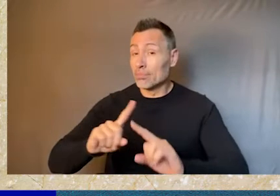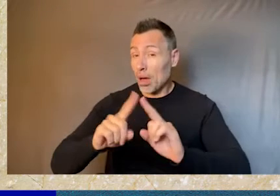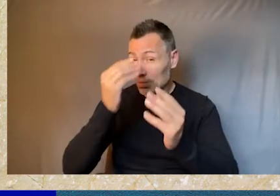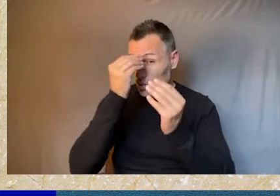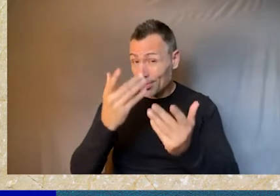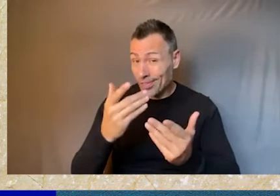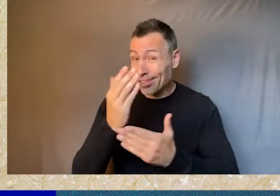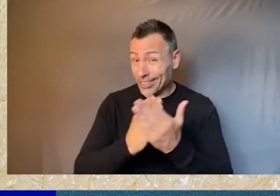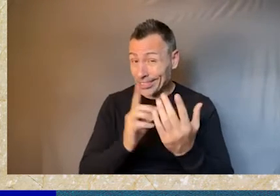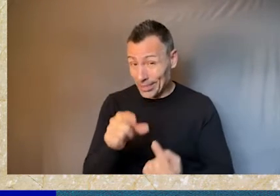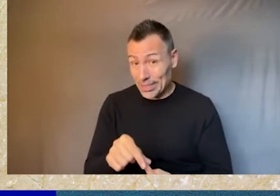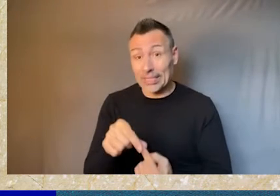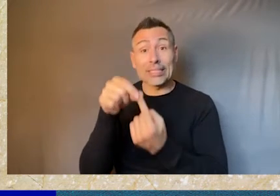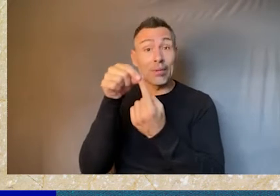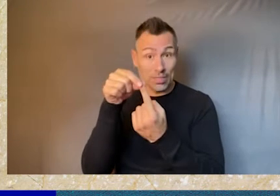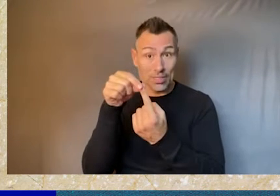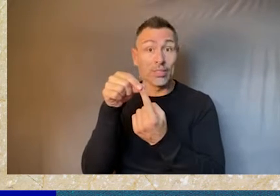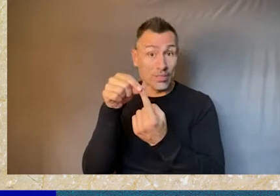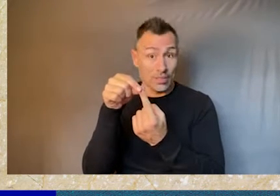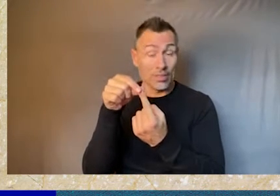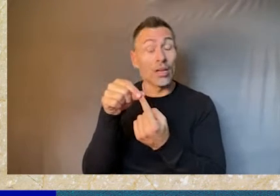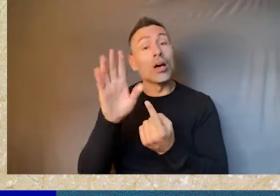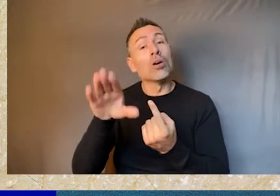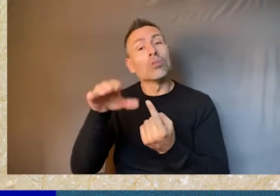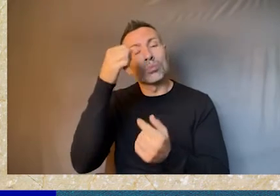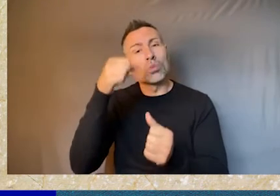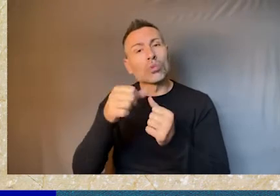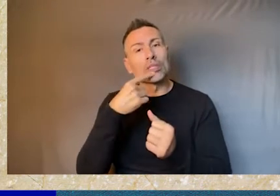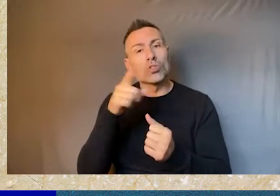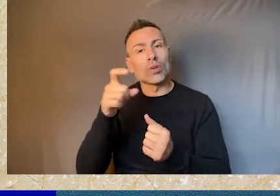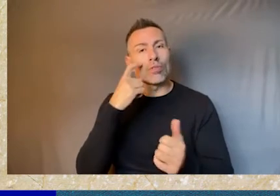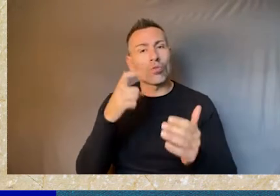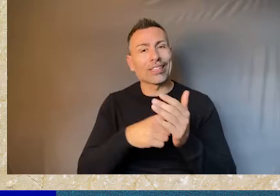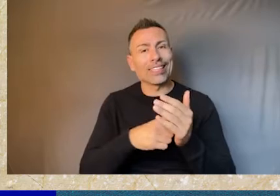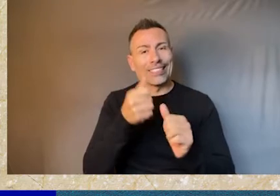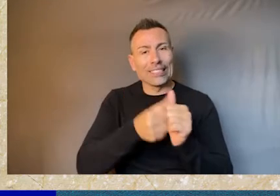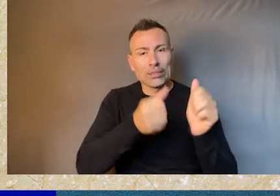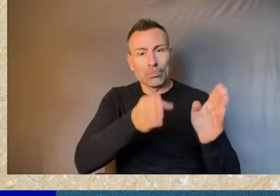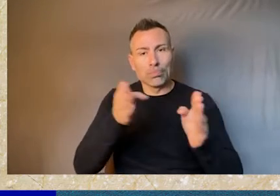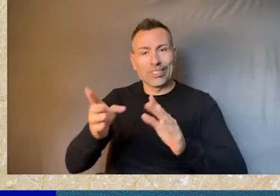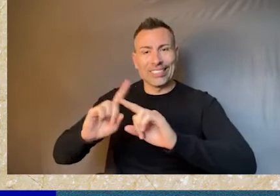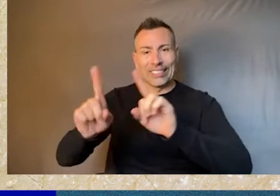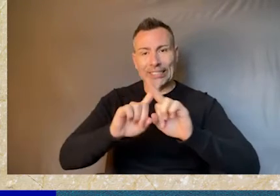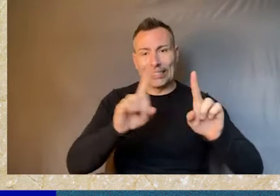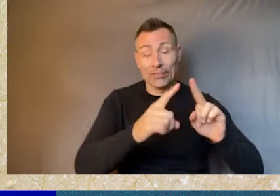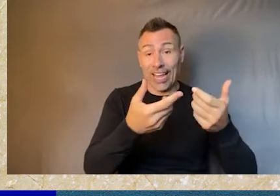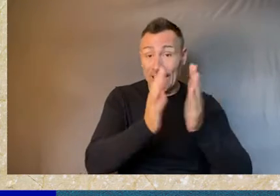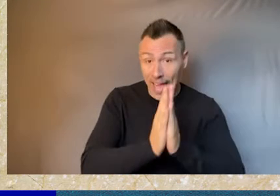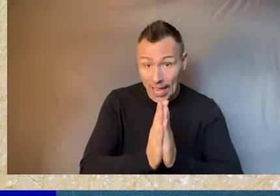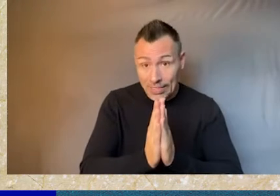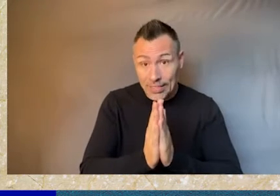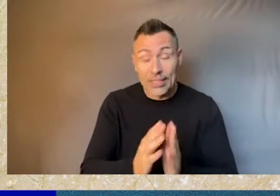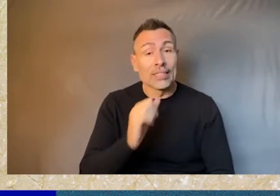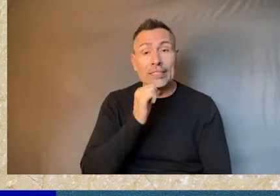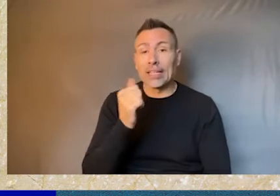this. And because if you go back to what we said at the beginning, recognize individuality and ask, not every person